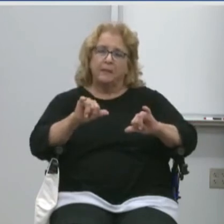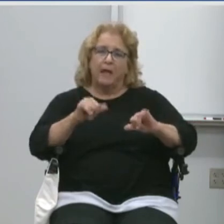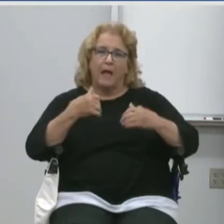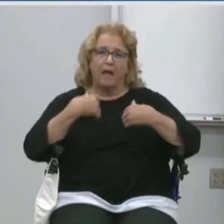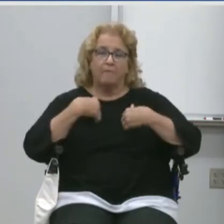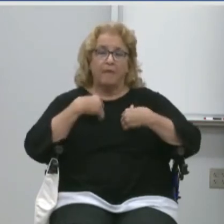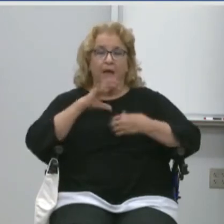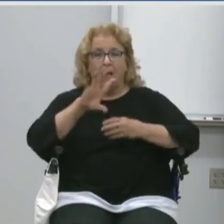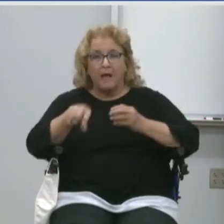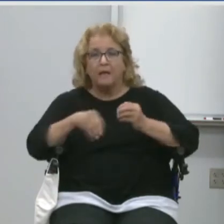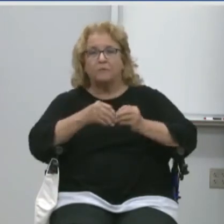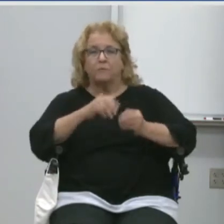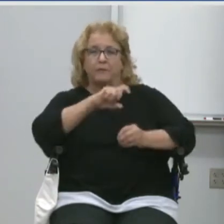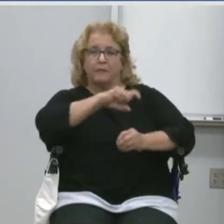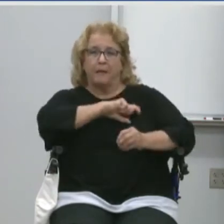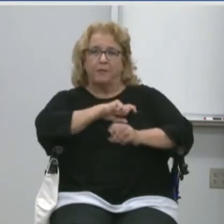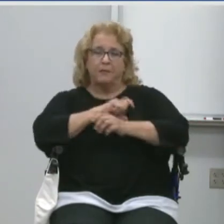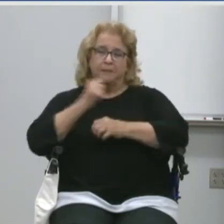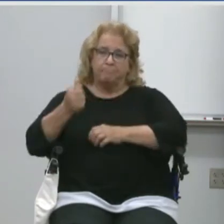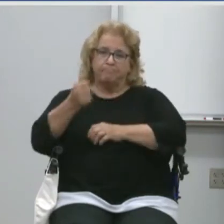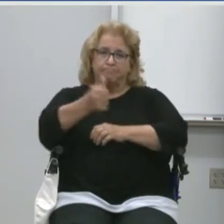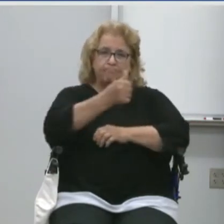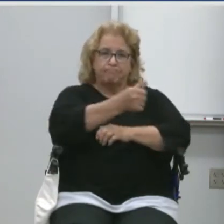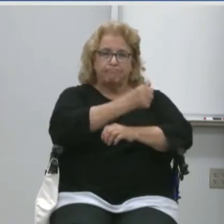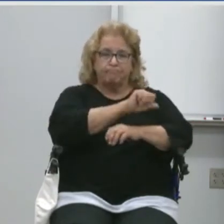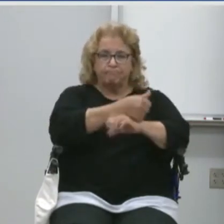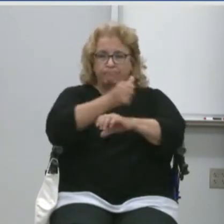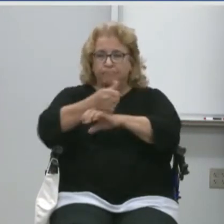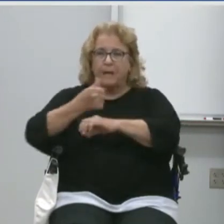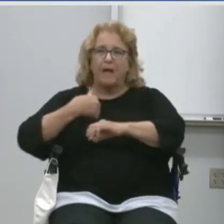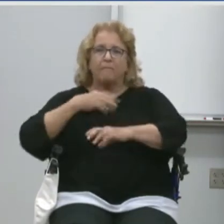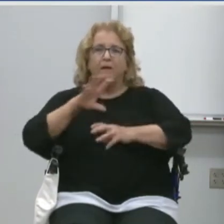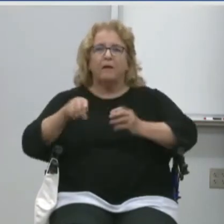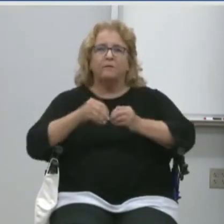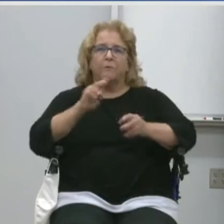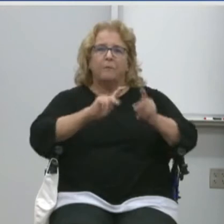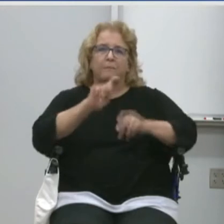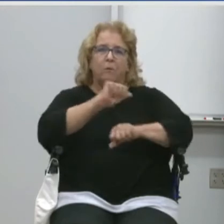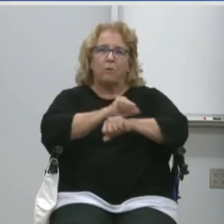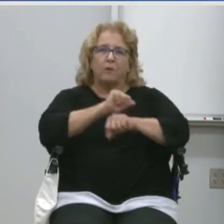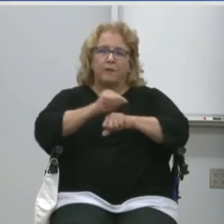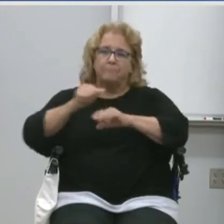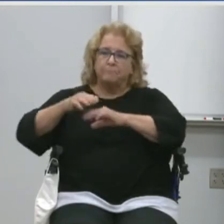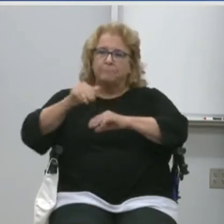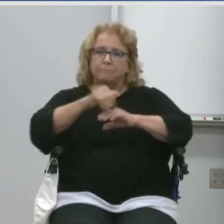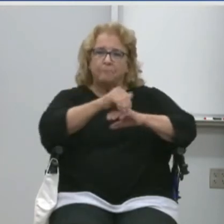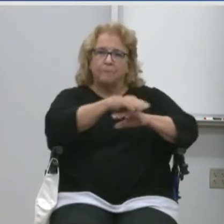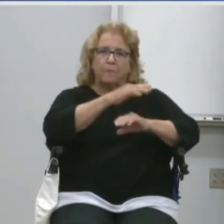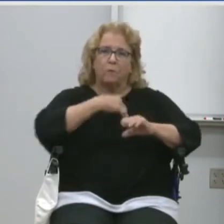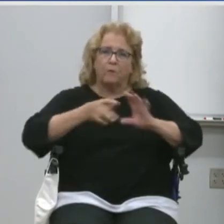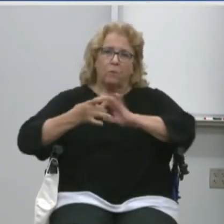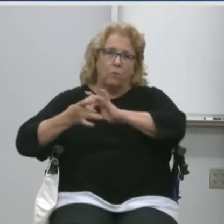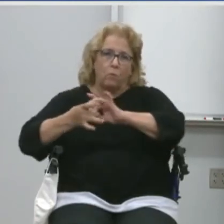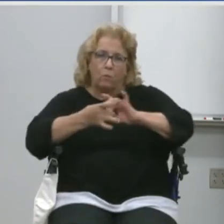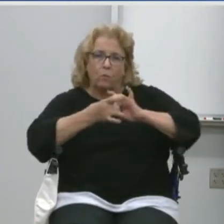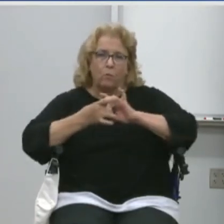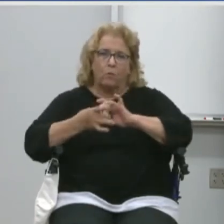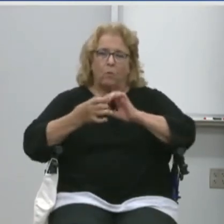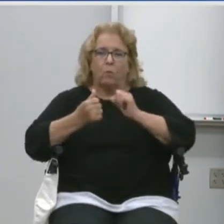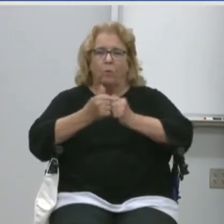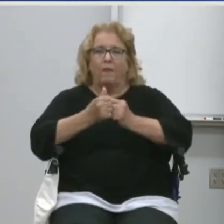deputies on patrol. We have extra folks inside of dispatch. We are coordinating closely with our